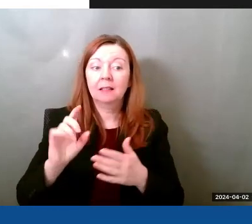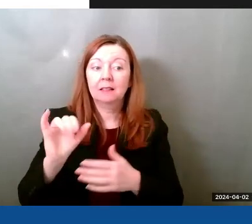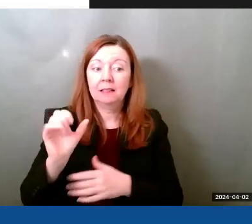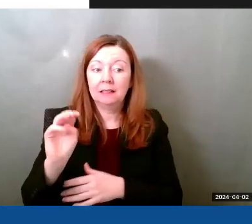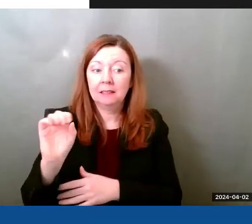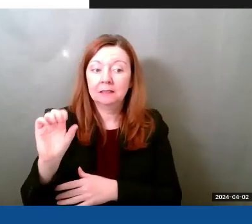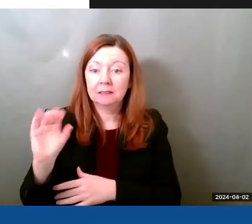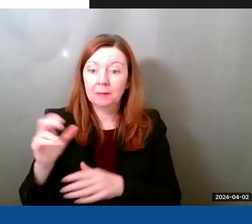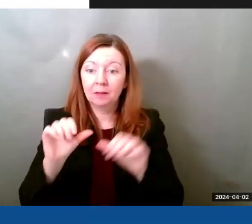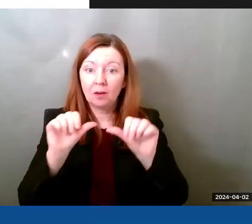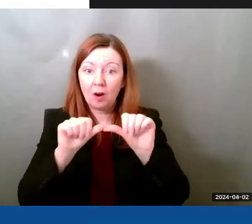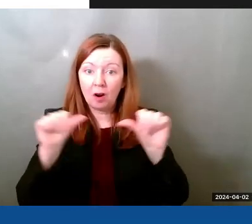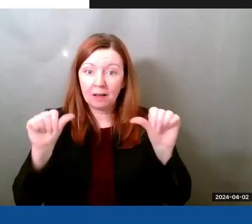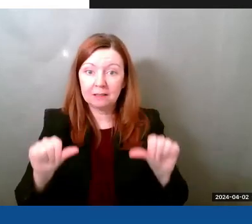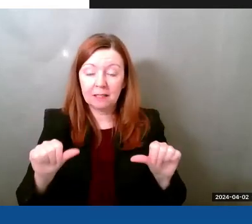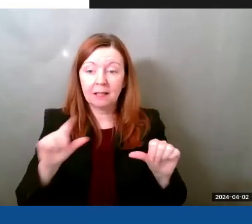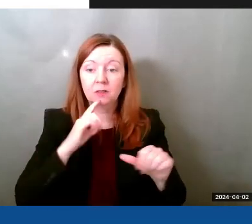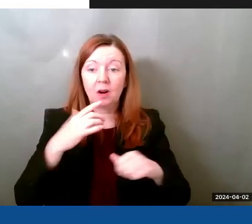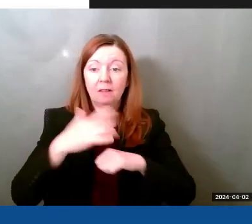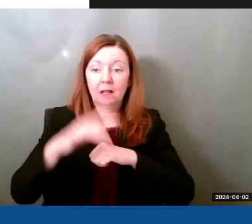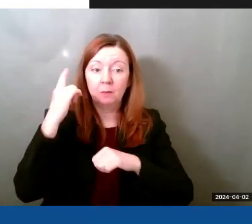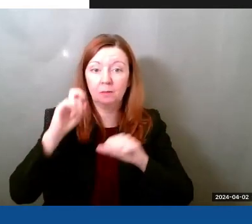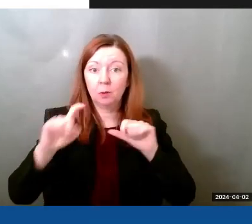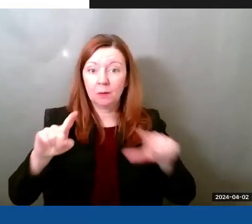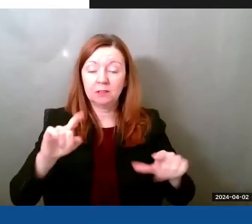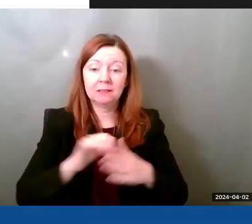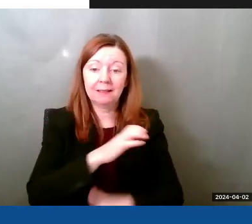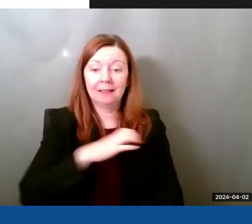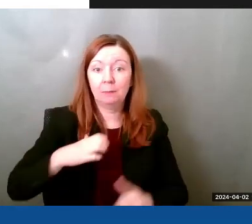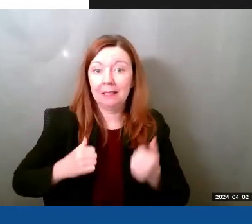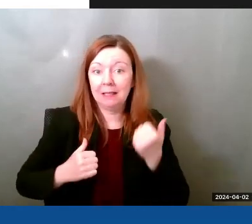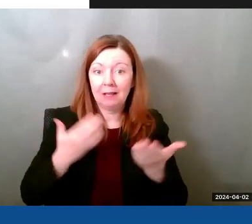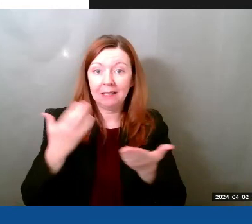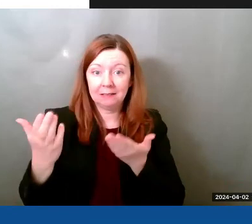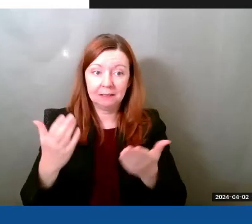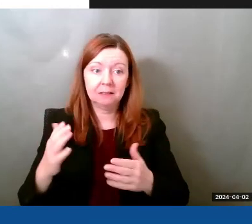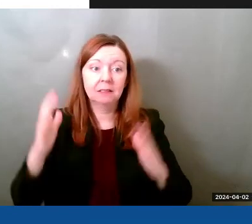today and available for questions raised by the committee. Next slide.